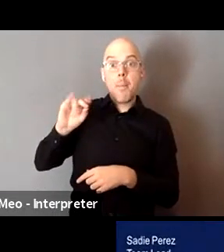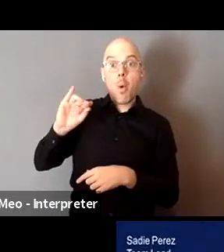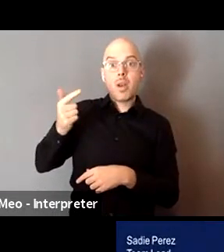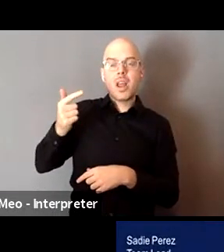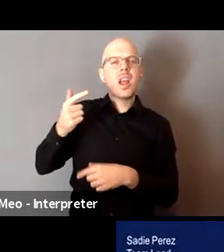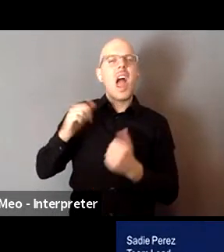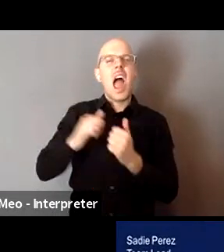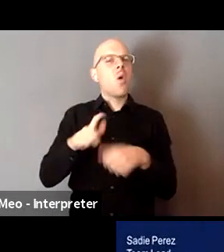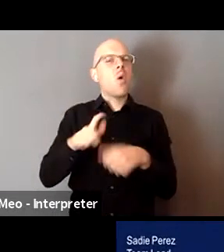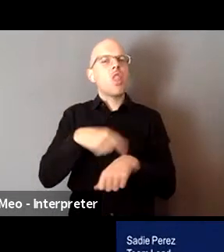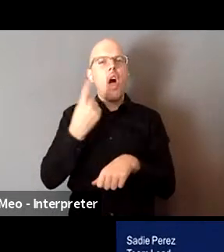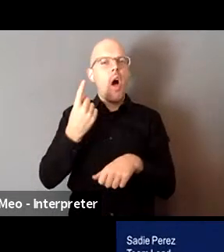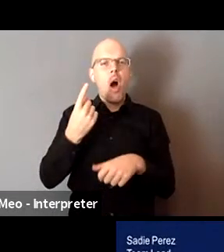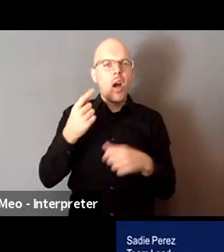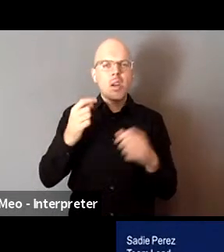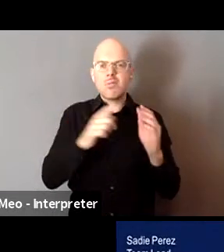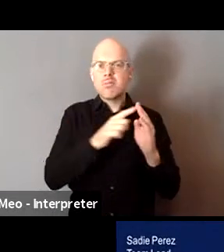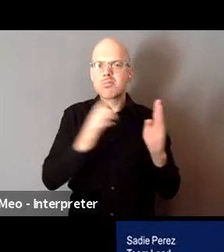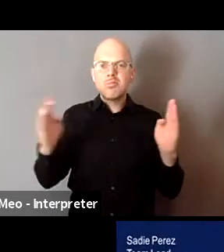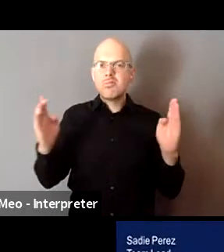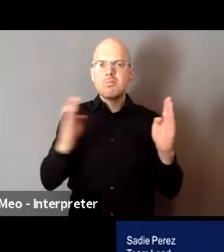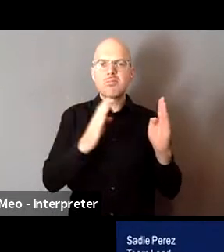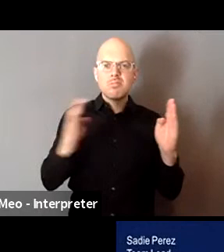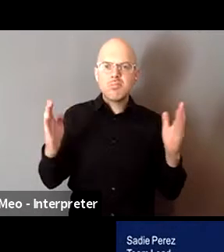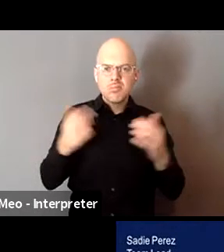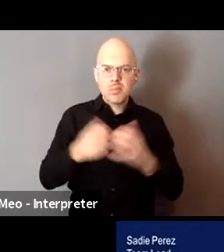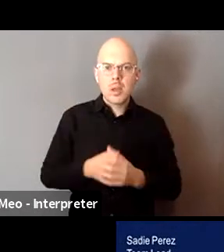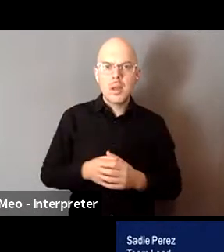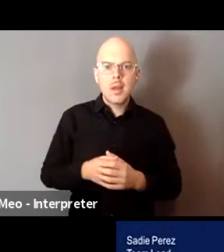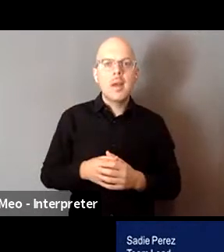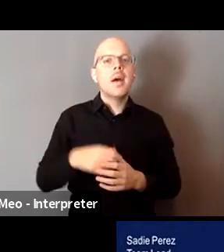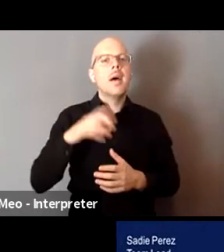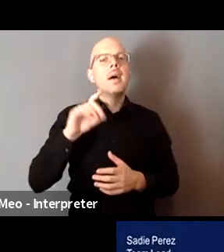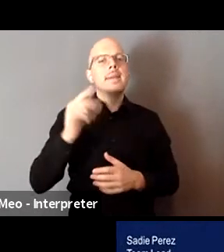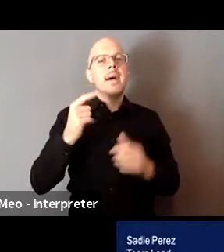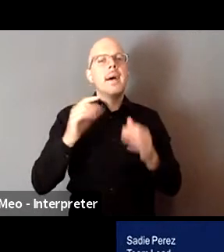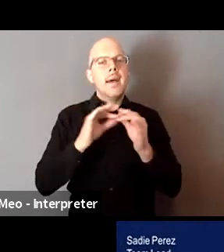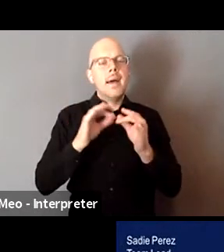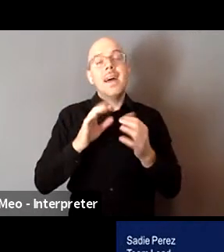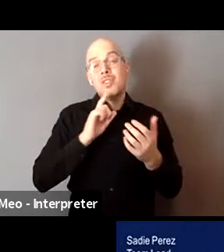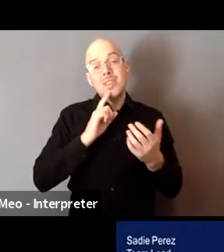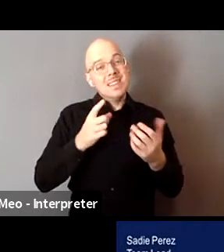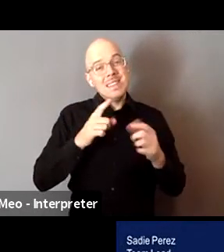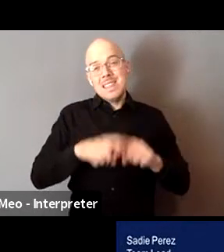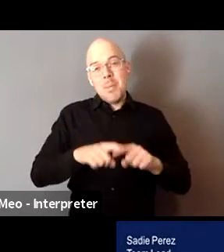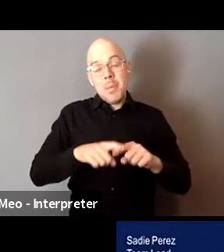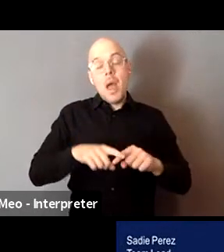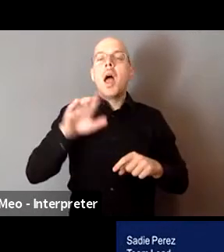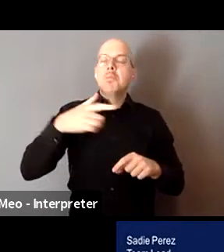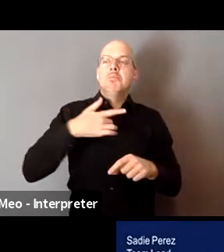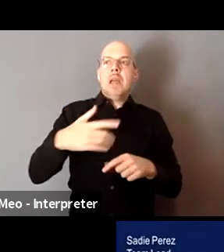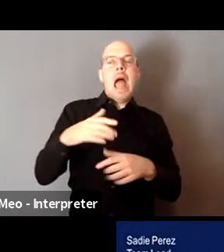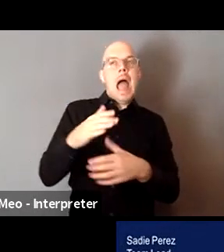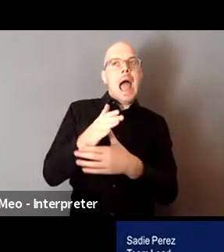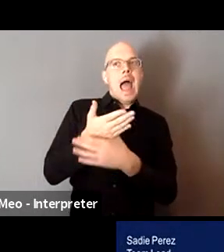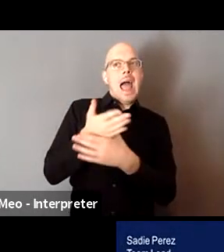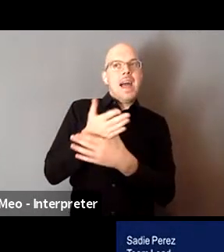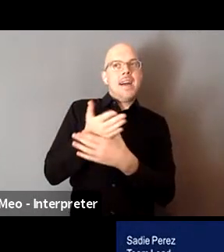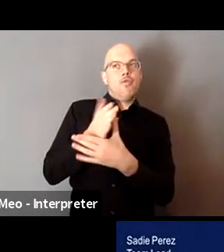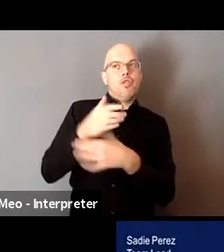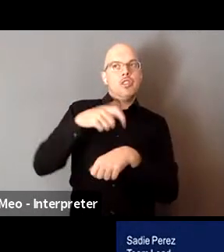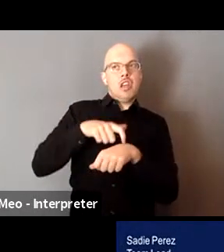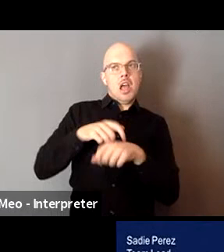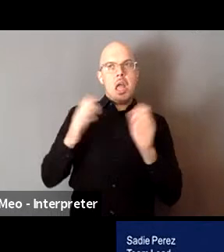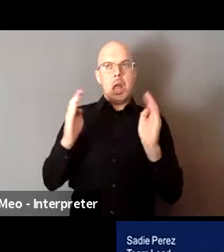It varies. However, it's usually about 4 to 5 months is usually the average once we start